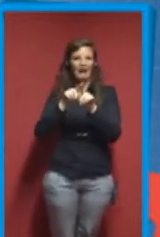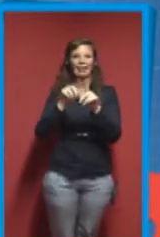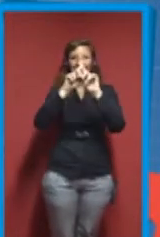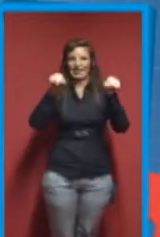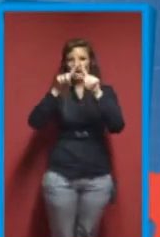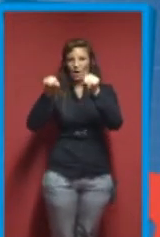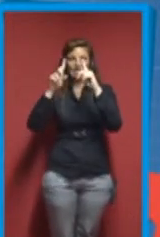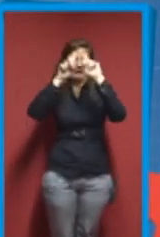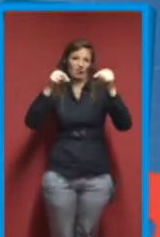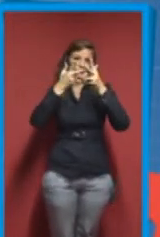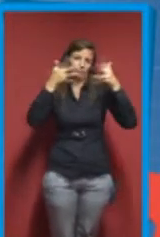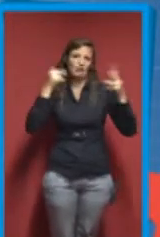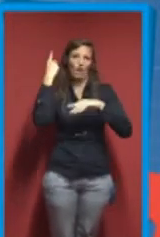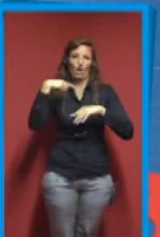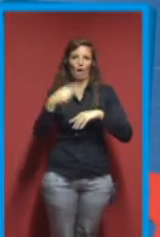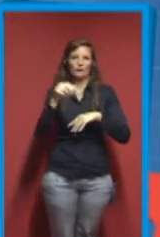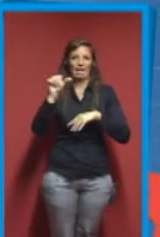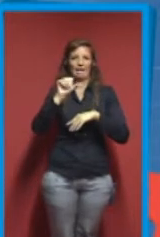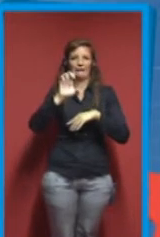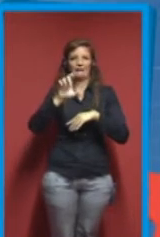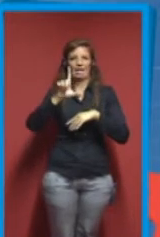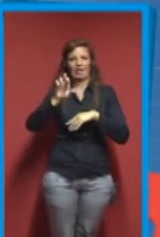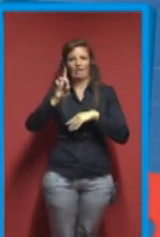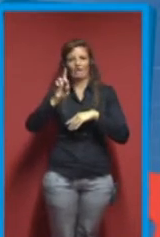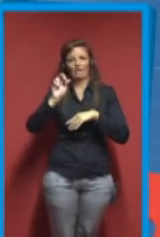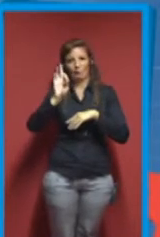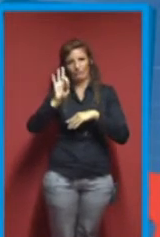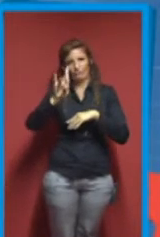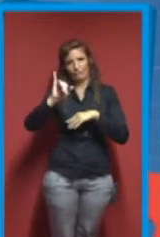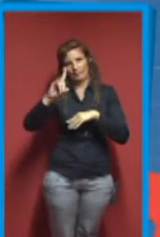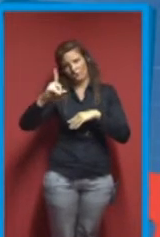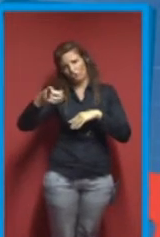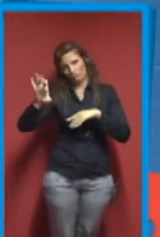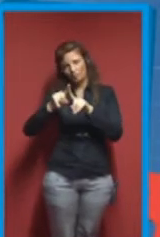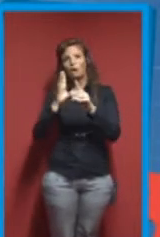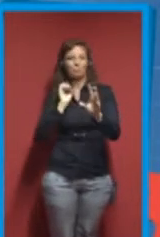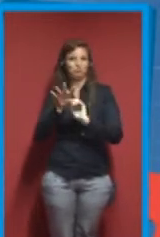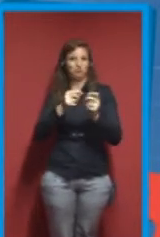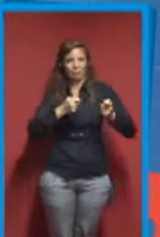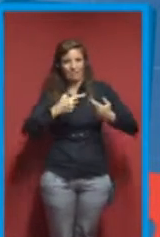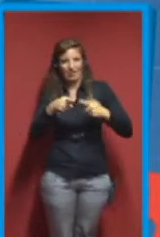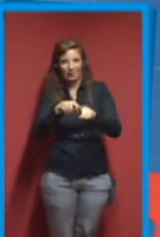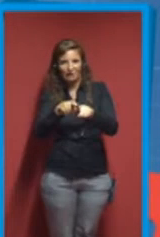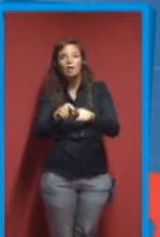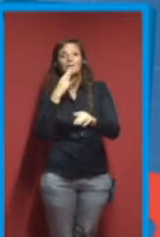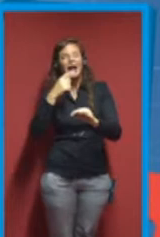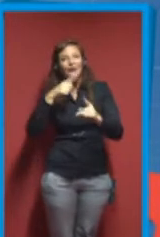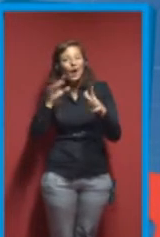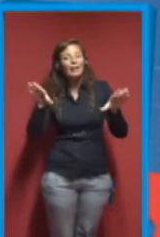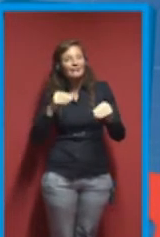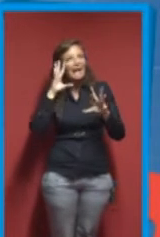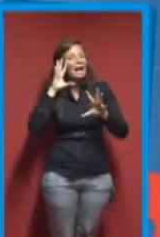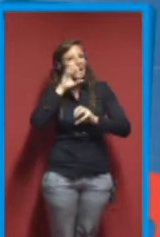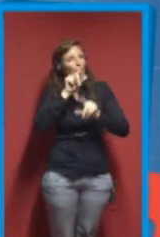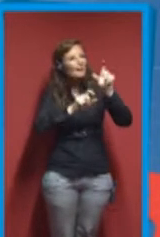is just 1 year later. And we are still learning on a daily basis about what people want and what people expect. One